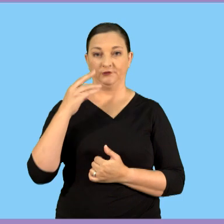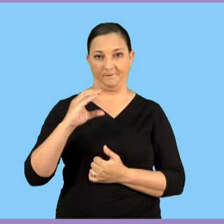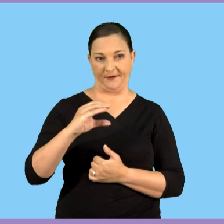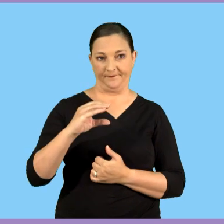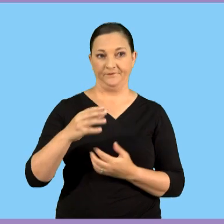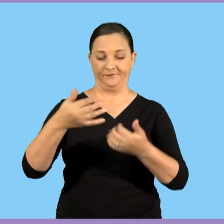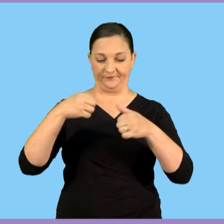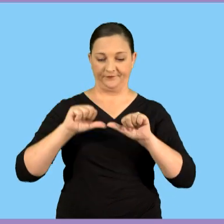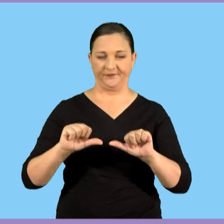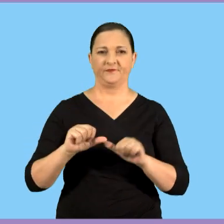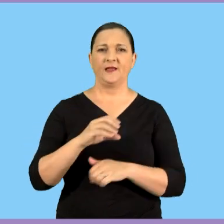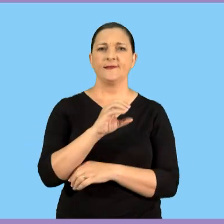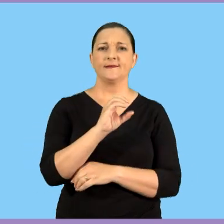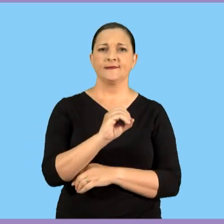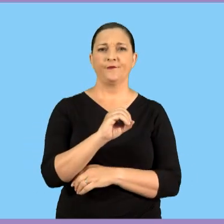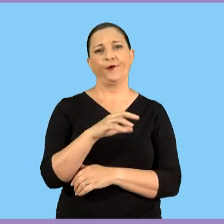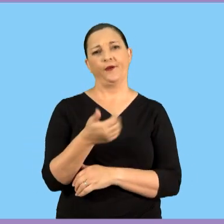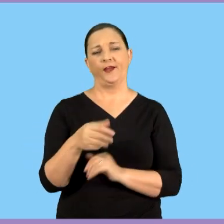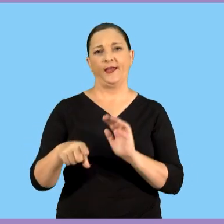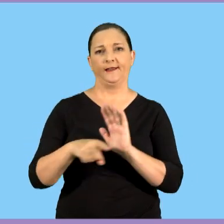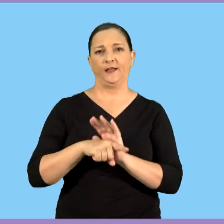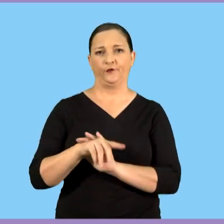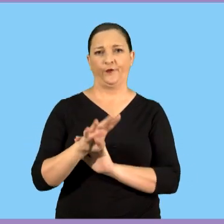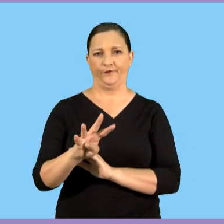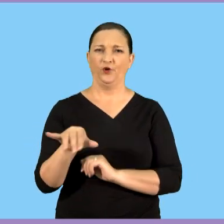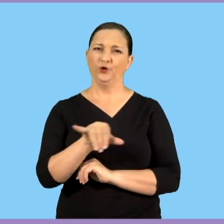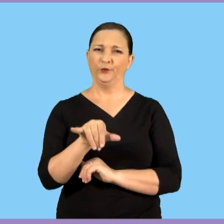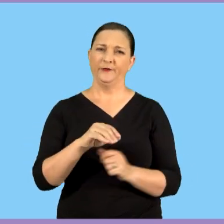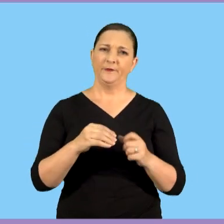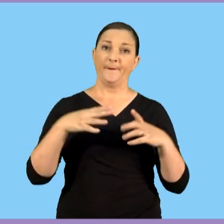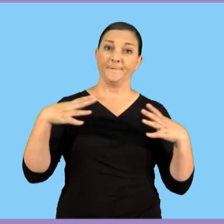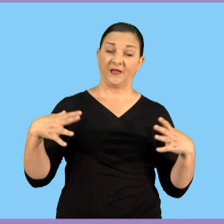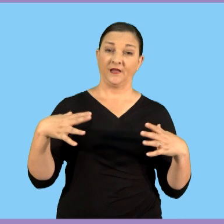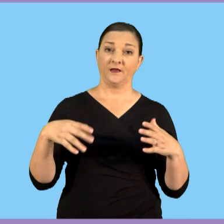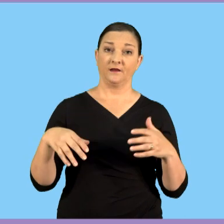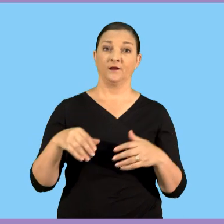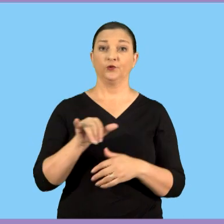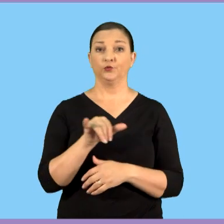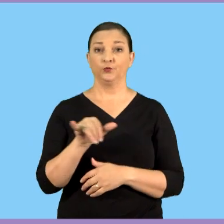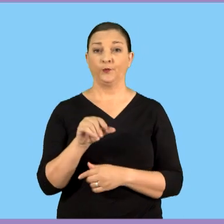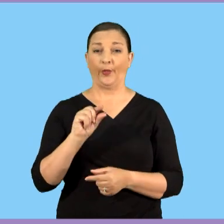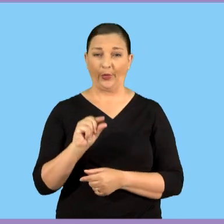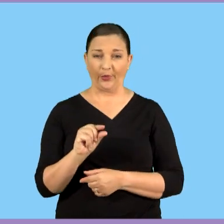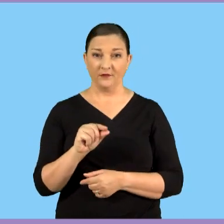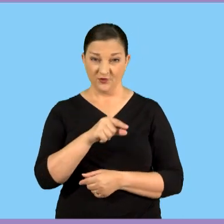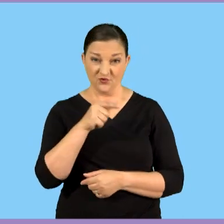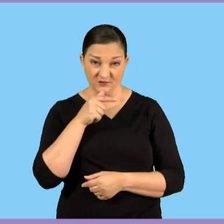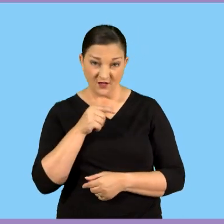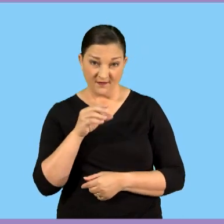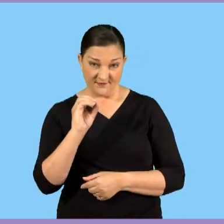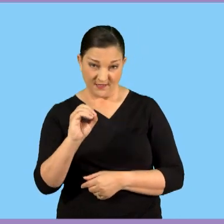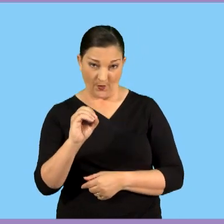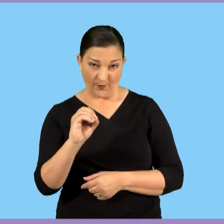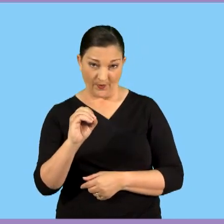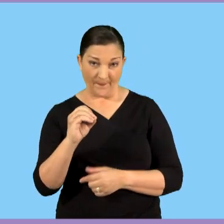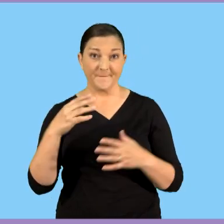negative 4. Which one is bigger and which one is smaller? If you are saying that 0 is the bigger